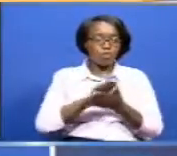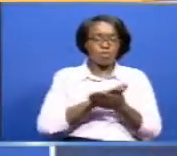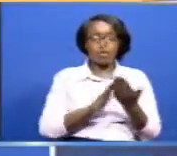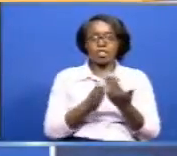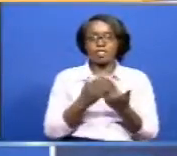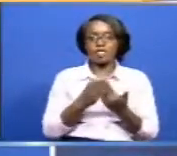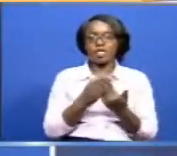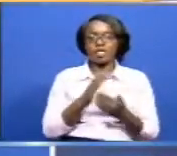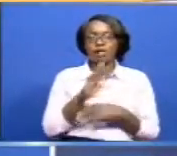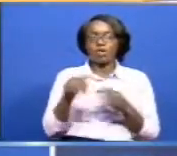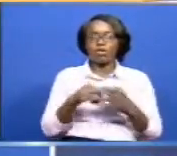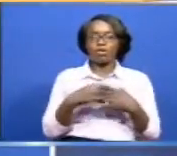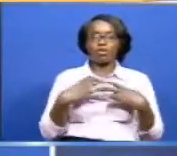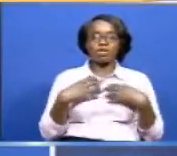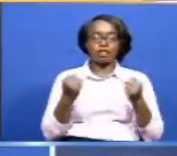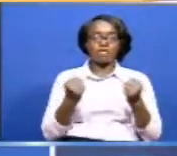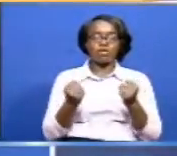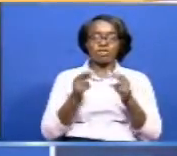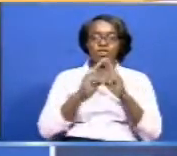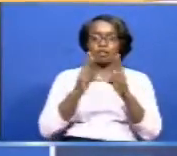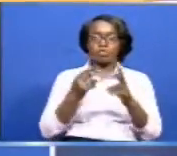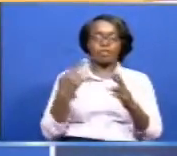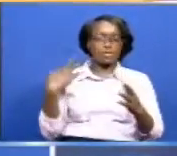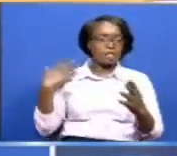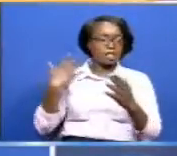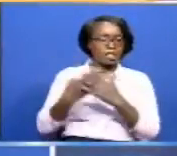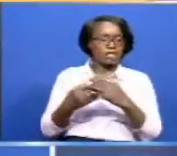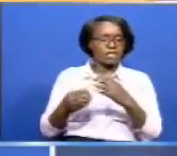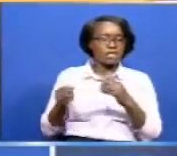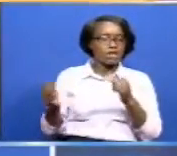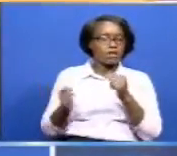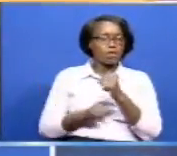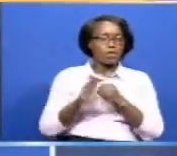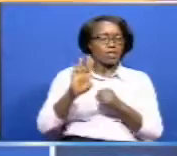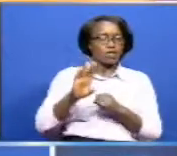The total recoveries reported since April 1st rose to